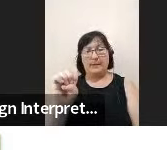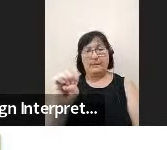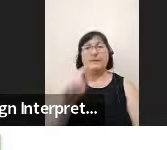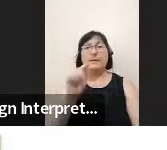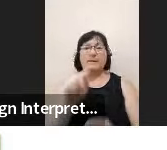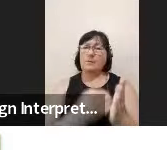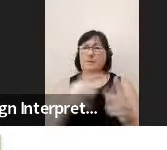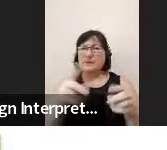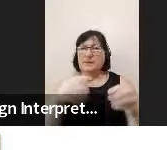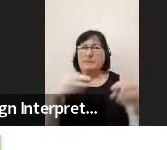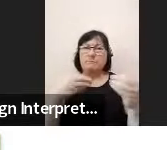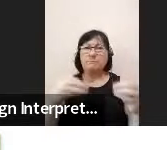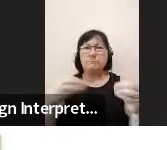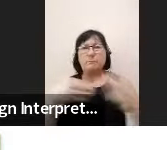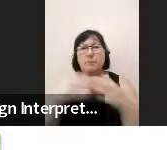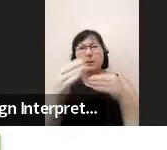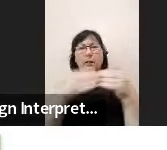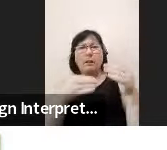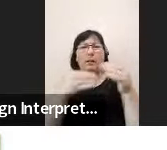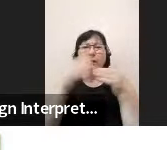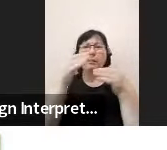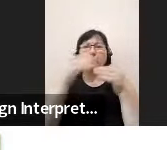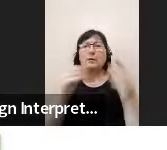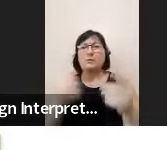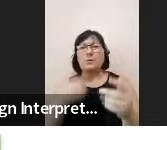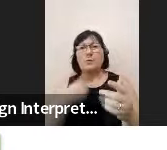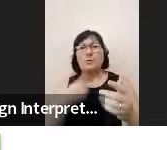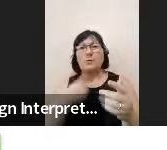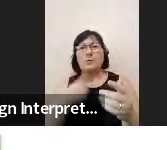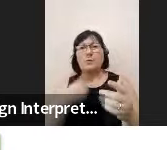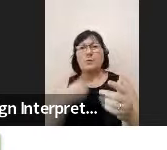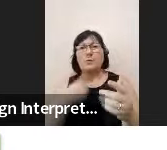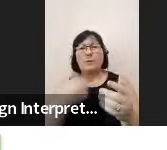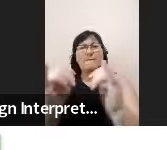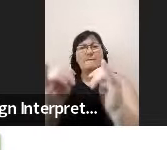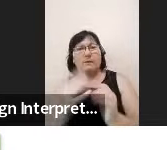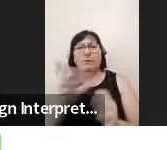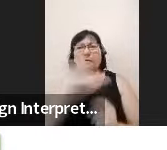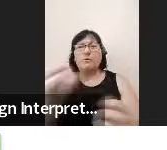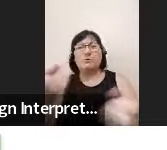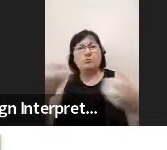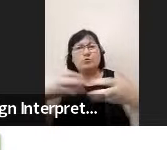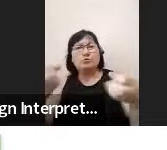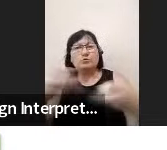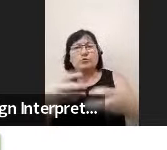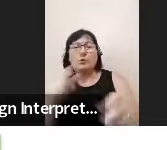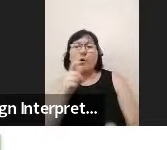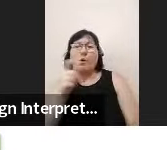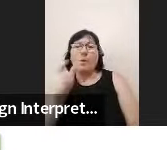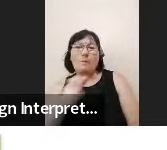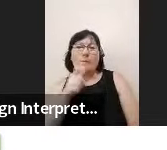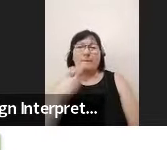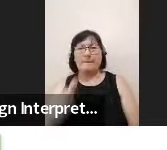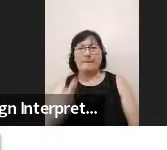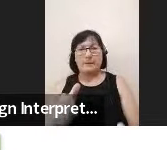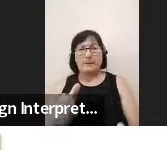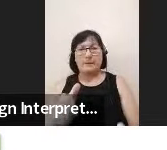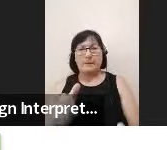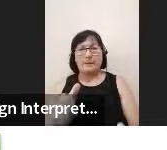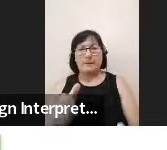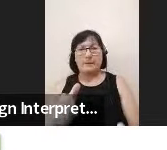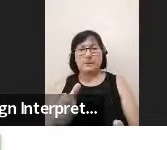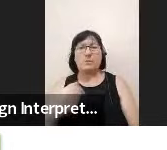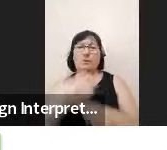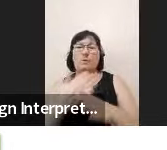all of you to participate, give us input, provide us with comments. We are even working with other government agencies, particularly